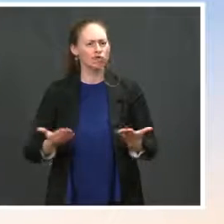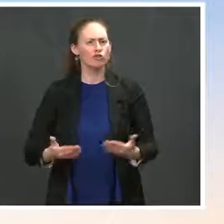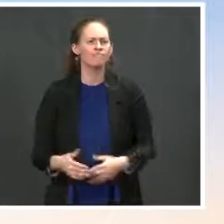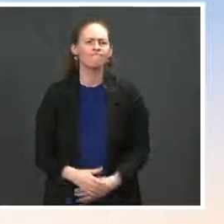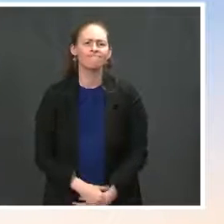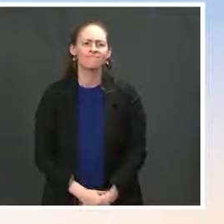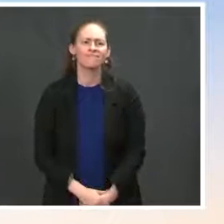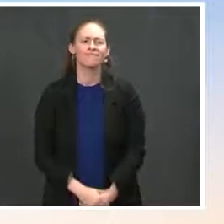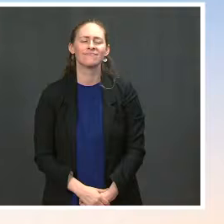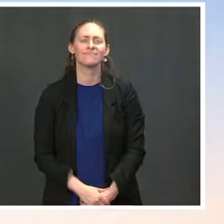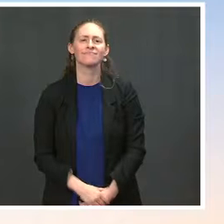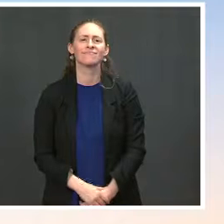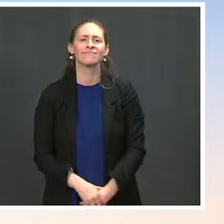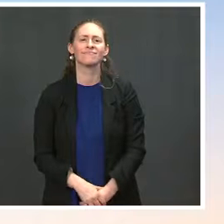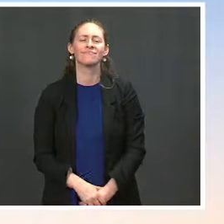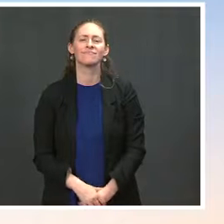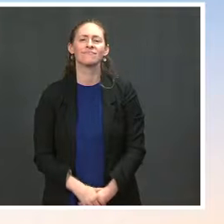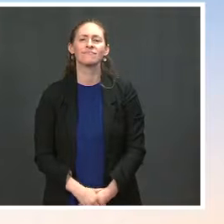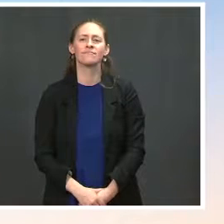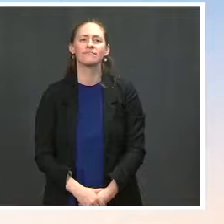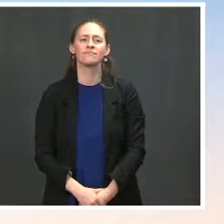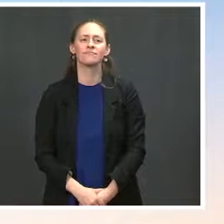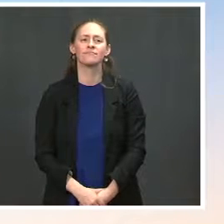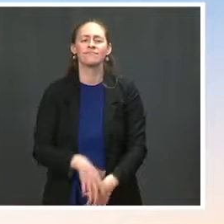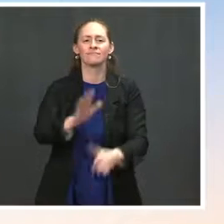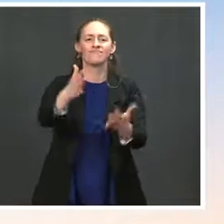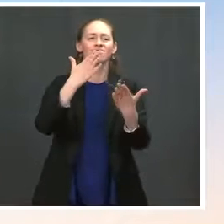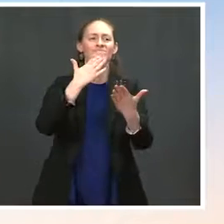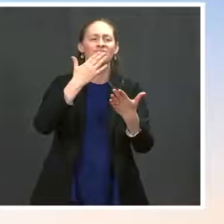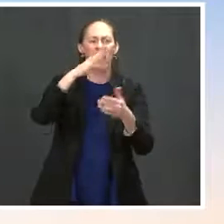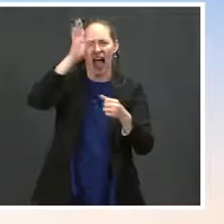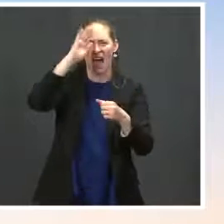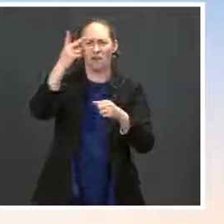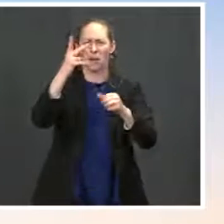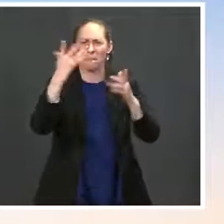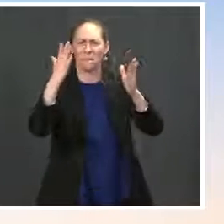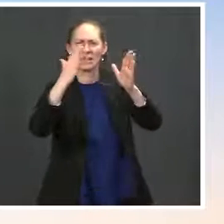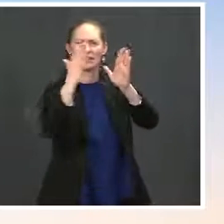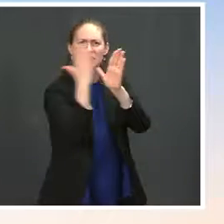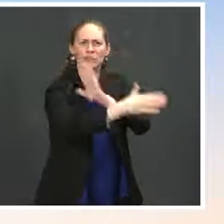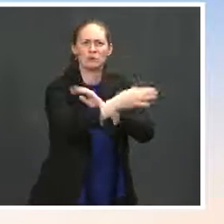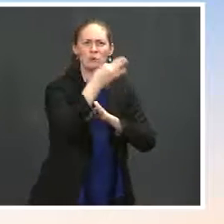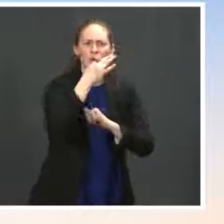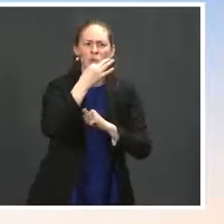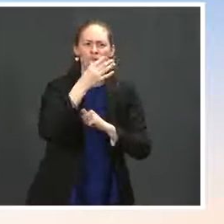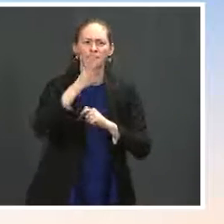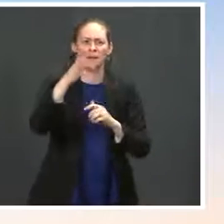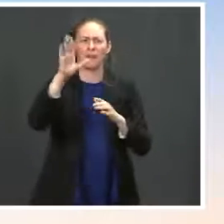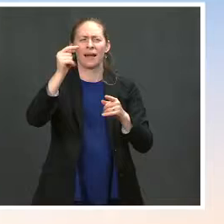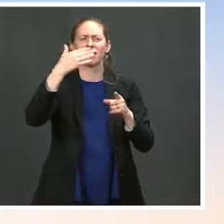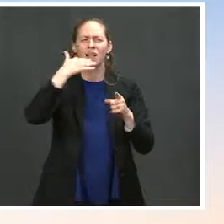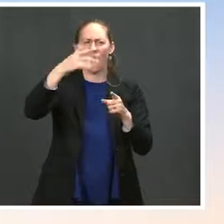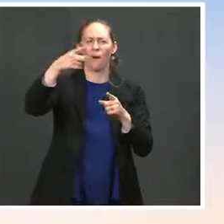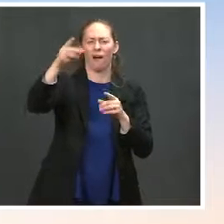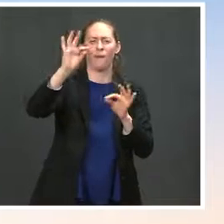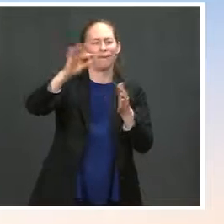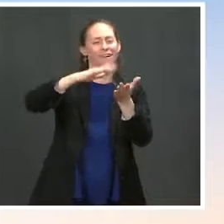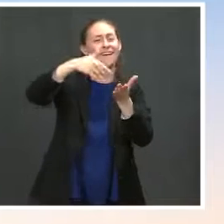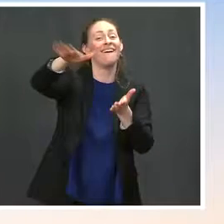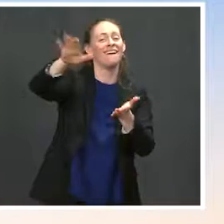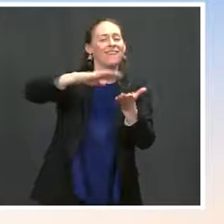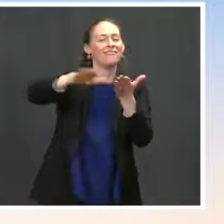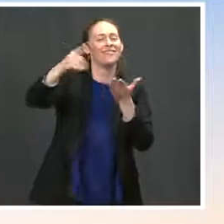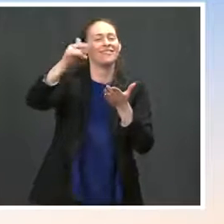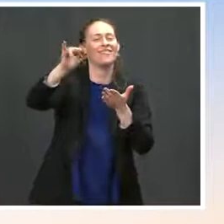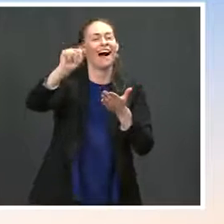the tail end of when Gina has to go, so let's try to get around. Yeah, let Gina very go quickly. for Go ahead. Thank you. Secretary Kerry, first.